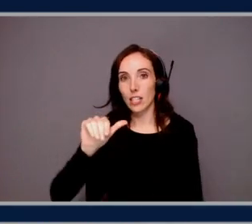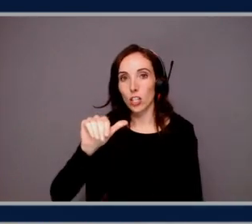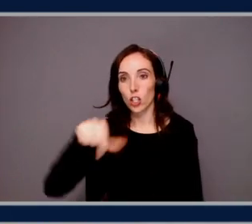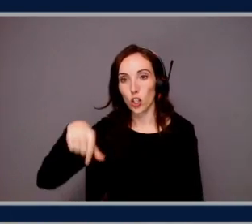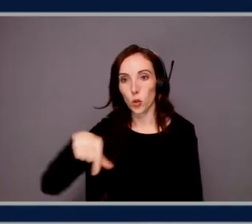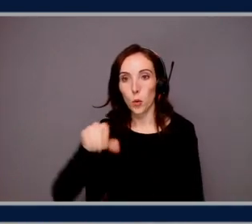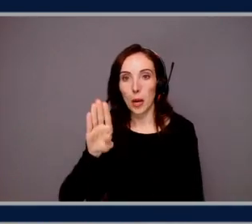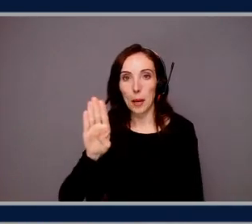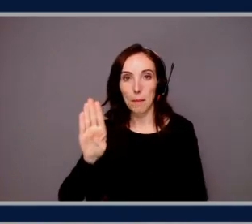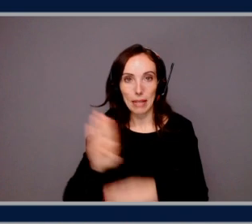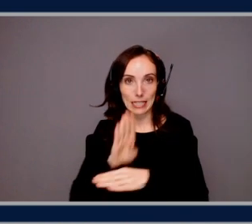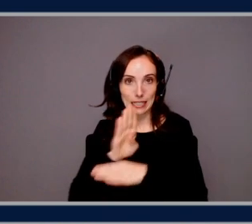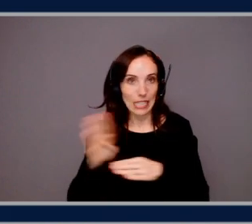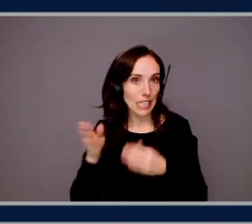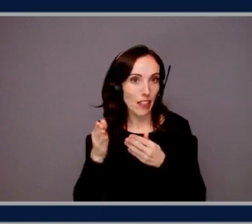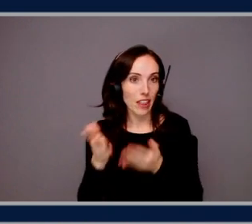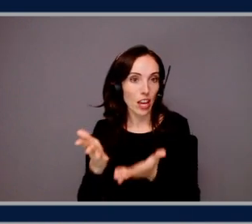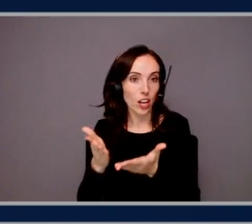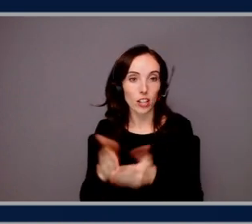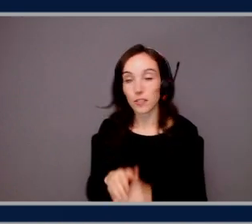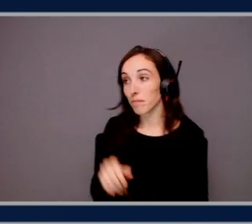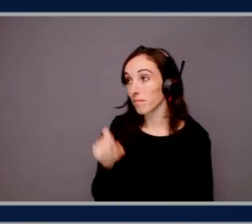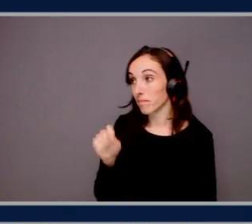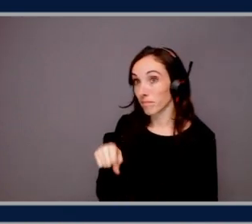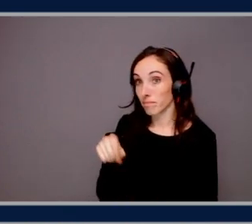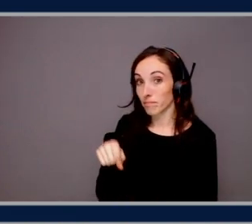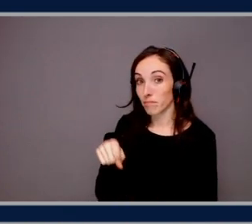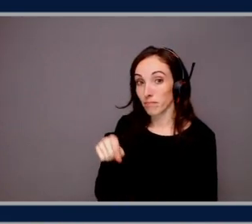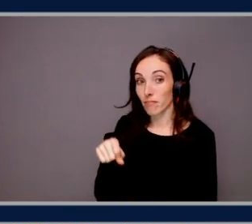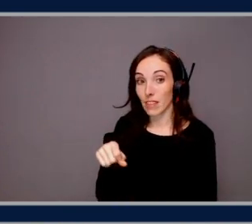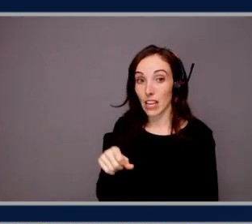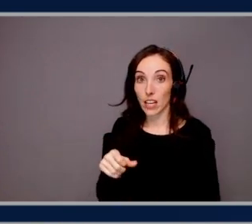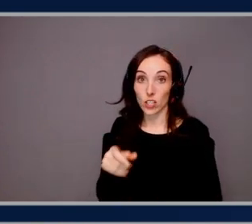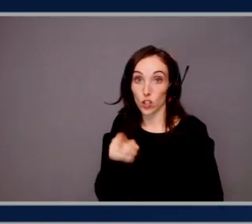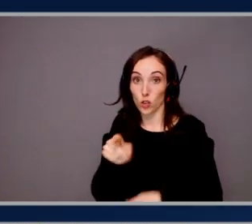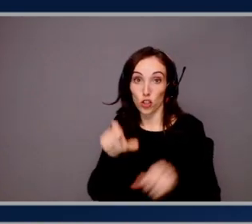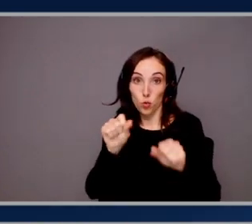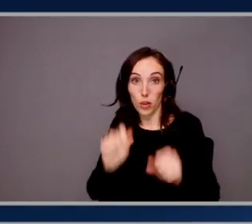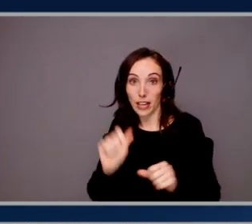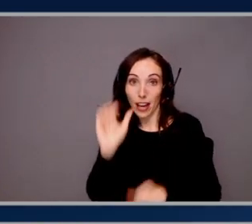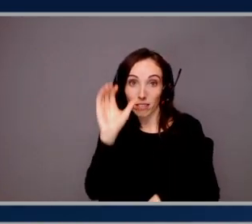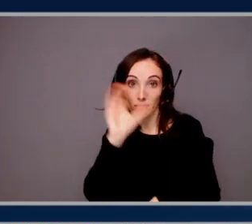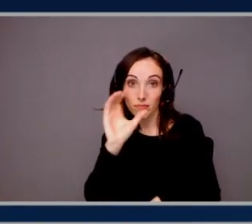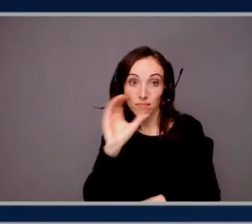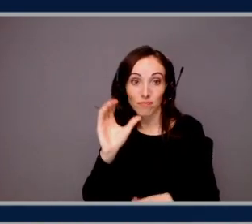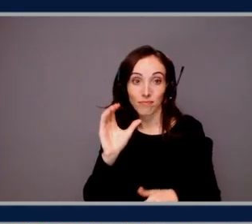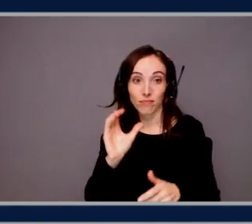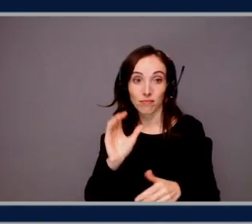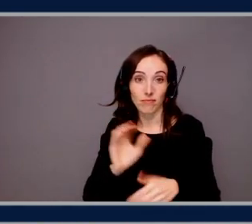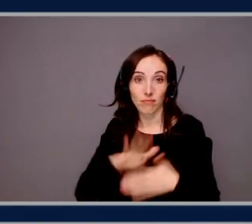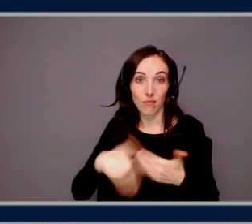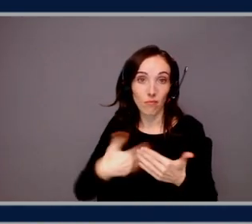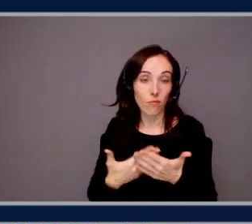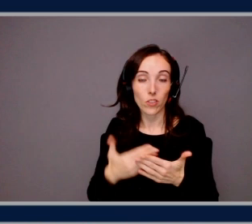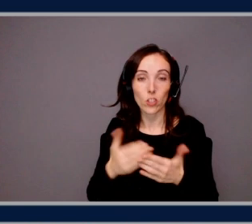Yeah. And it's there. Yeah, I mean, Yeah. basically, so you can index all of your kind of enterprise